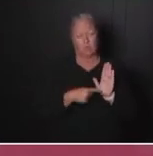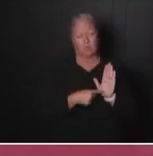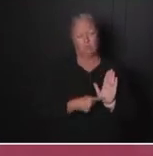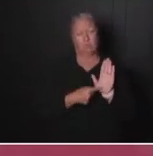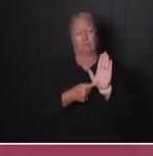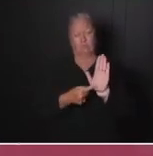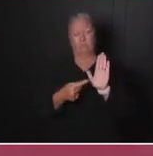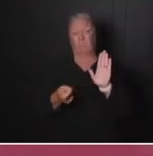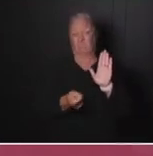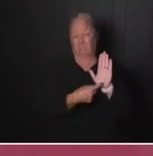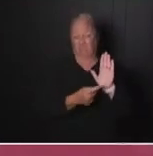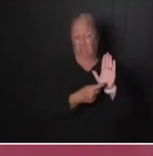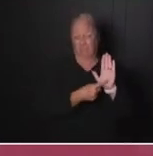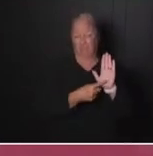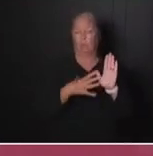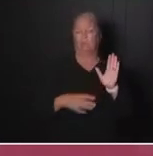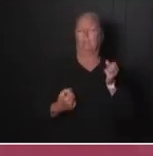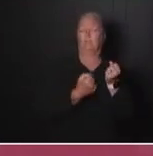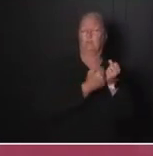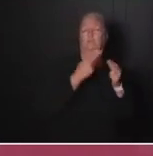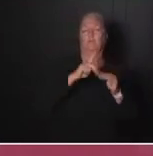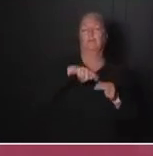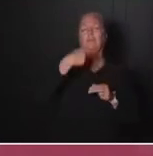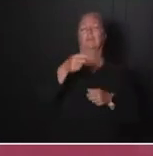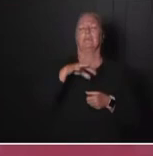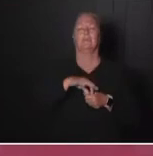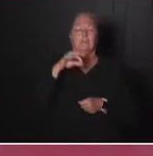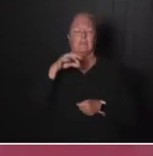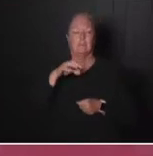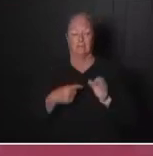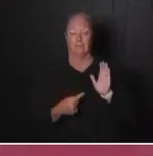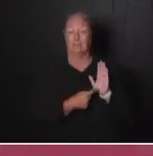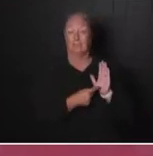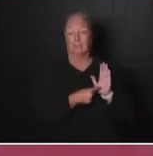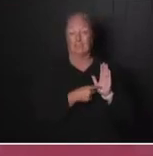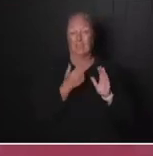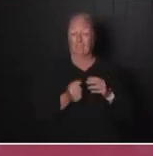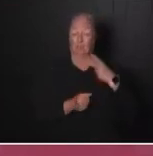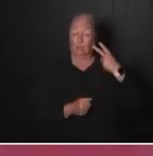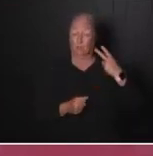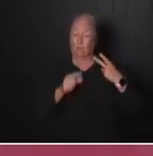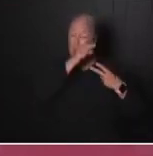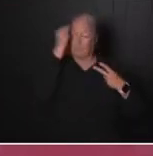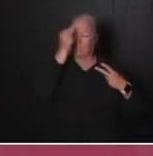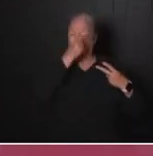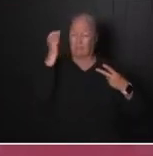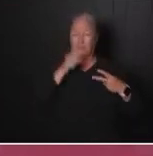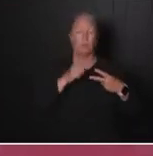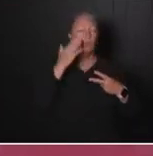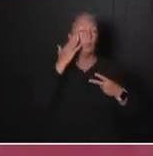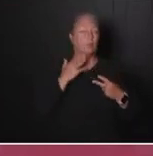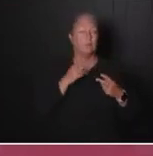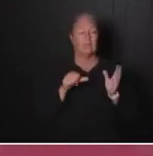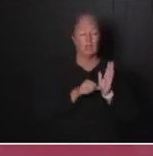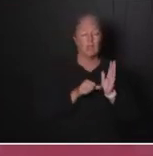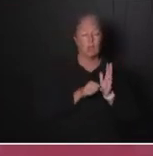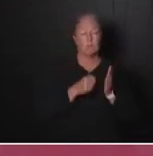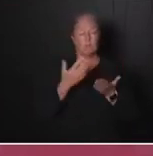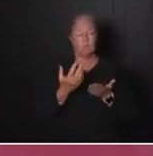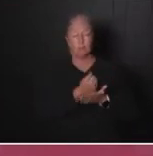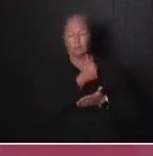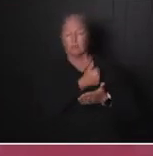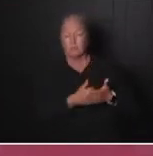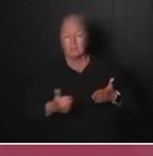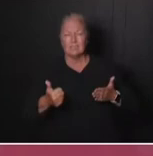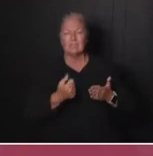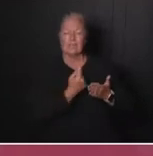election. It will be a policy that delivers on the two most important aims: women's economic security and